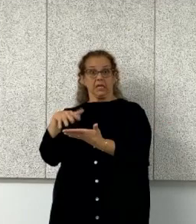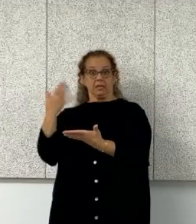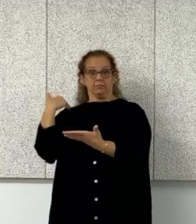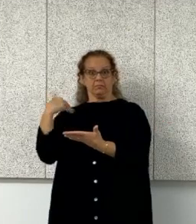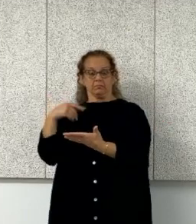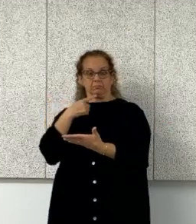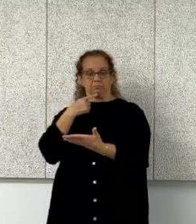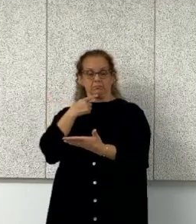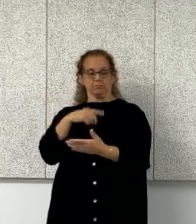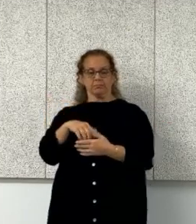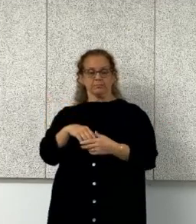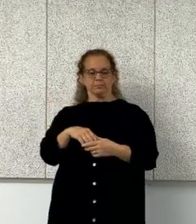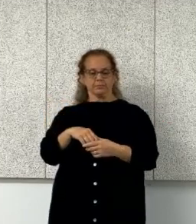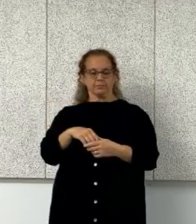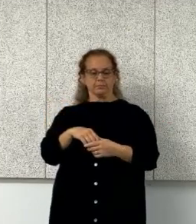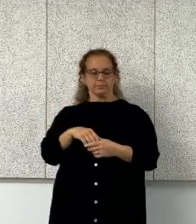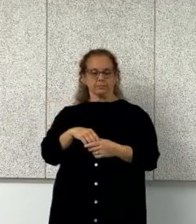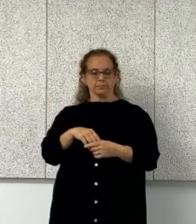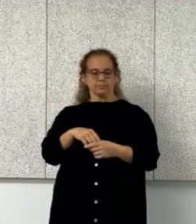was that